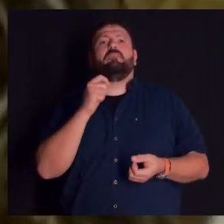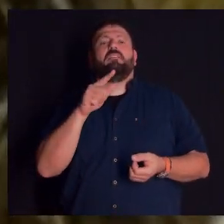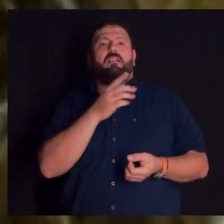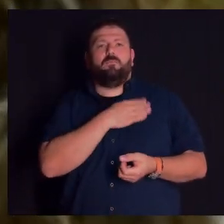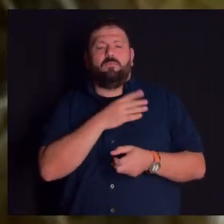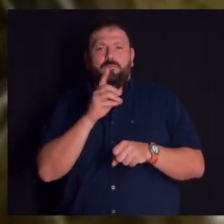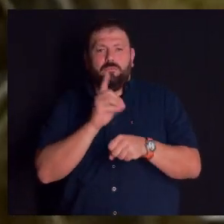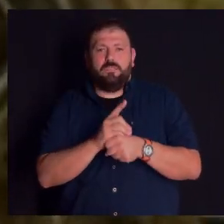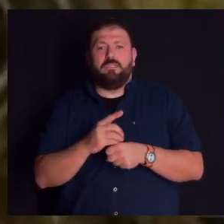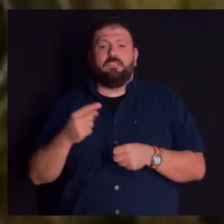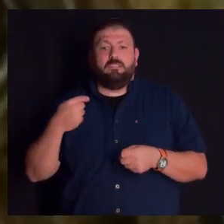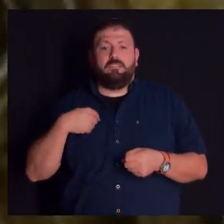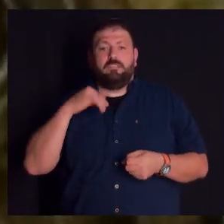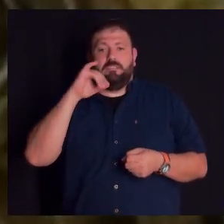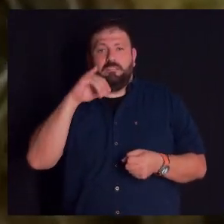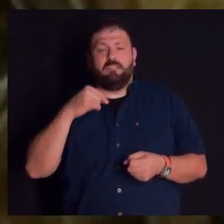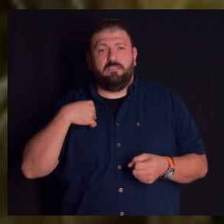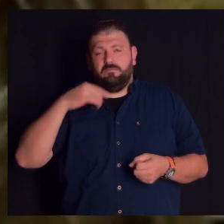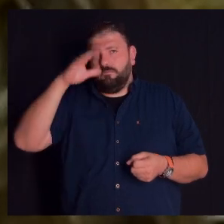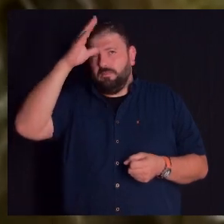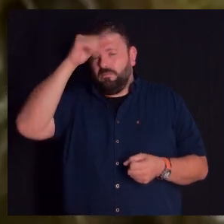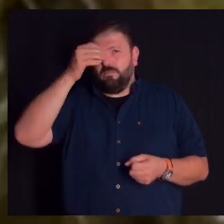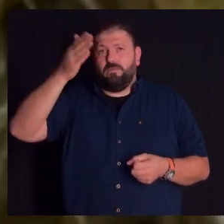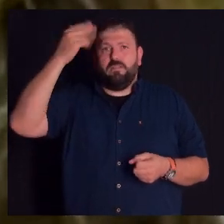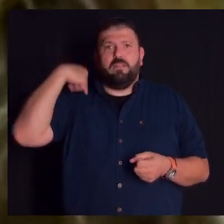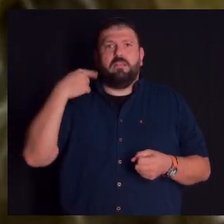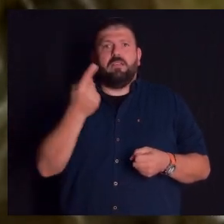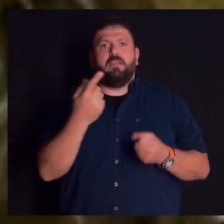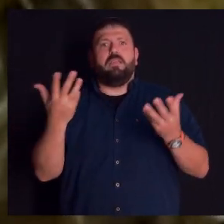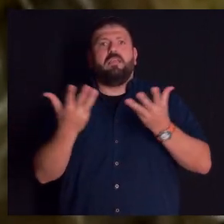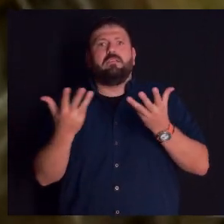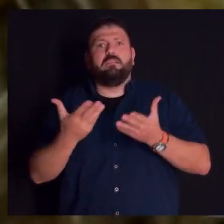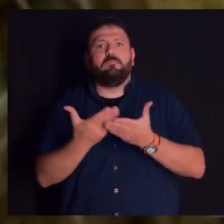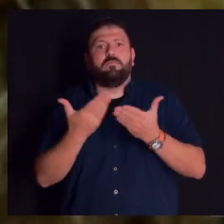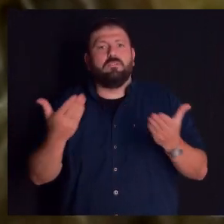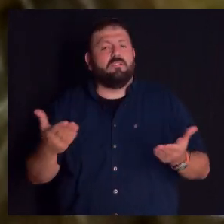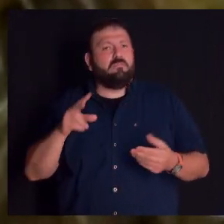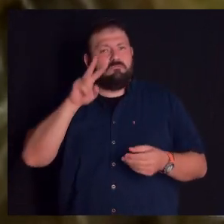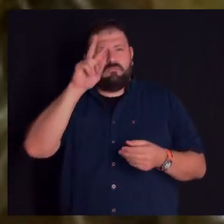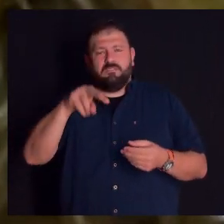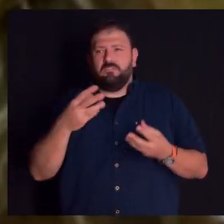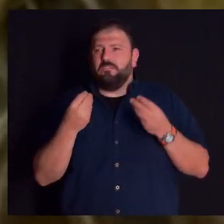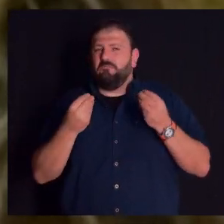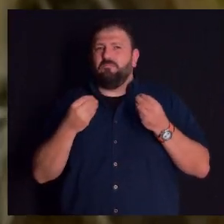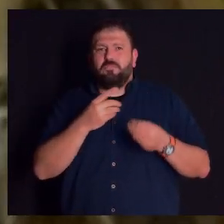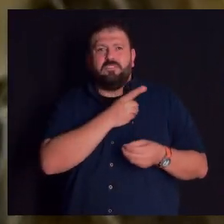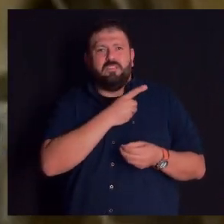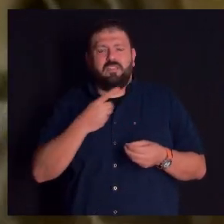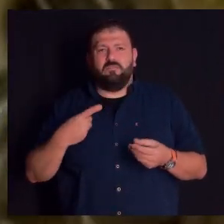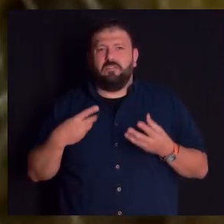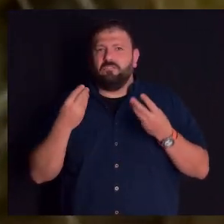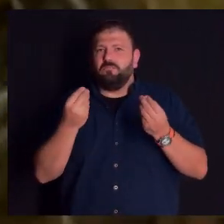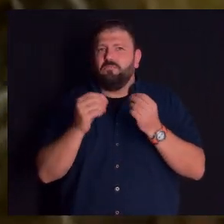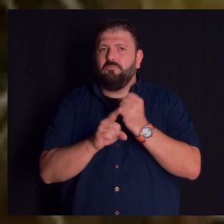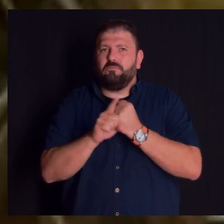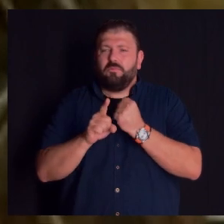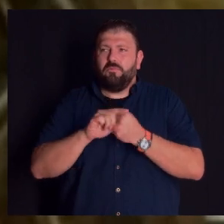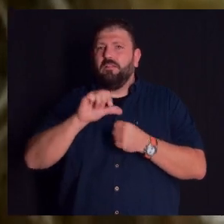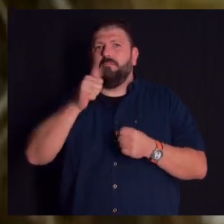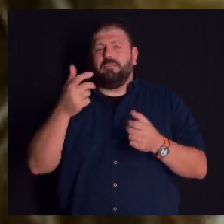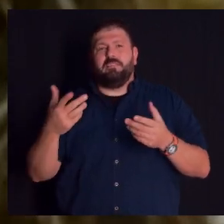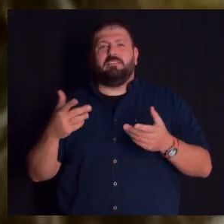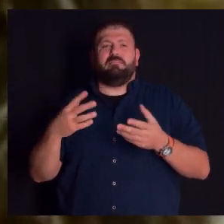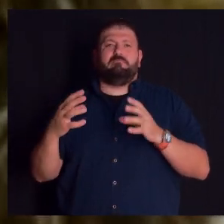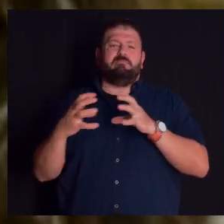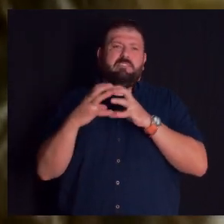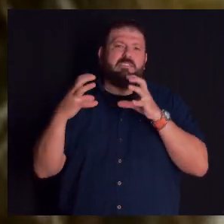My name is Richard Stivel, and I remember that we were asking ourselves, what can we do now? We had a lot